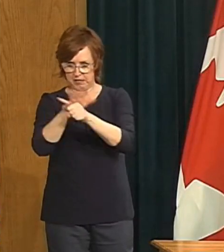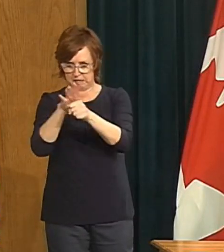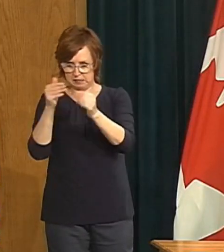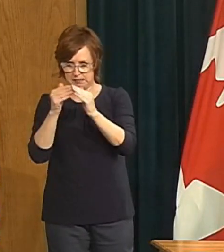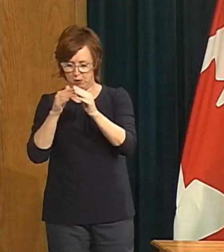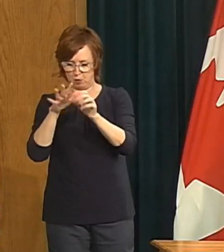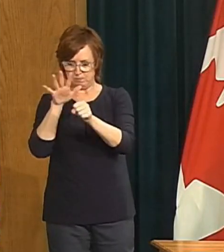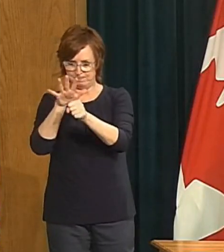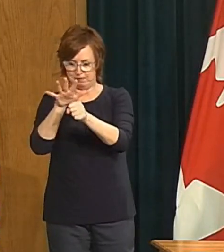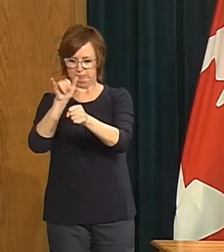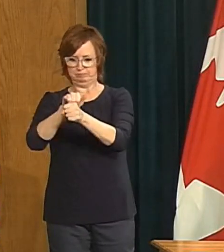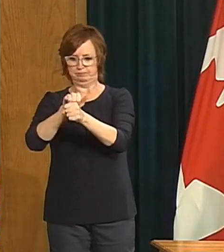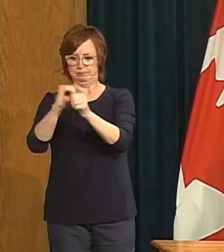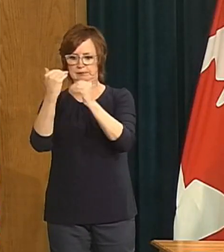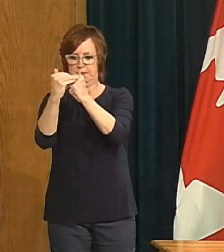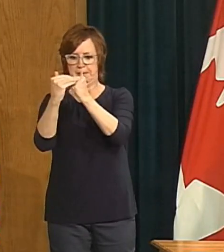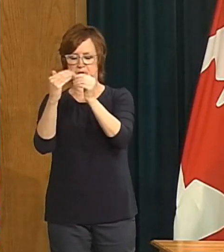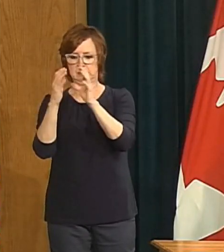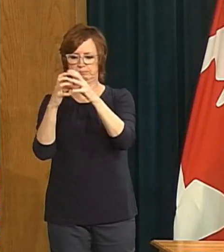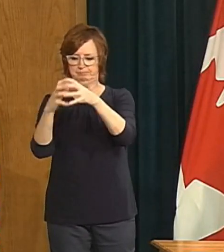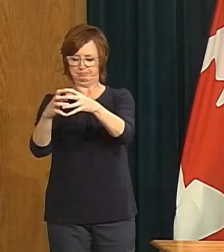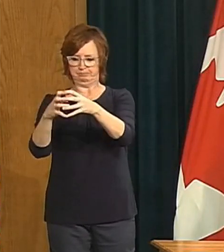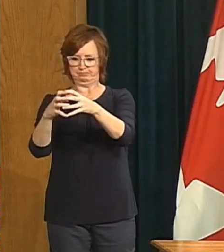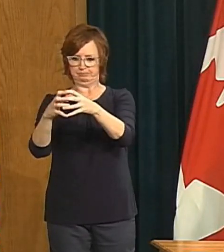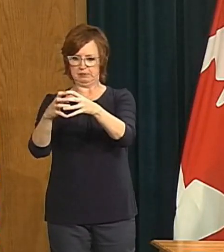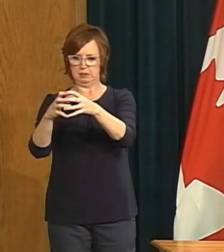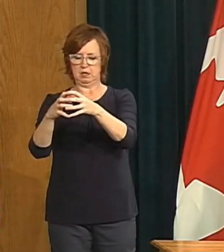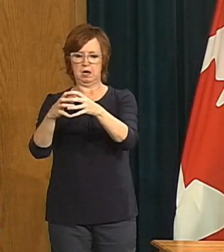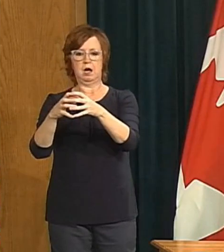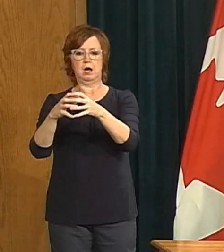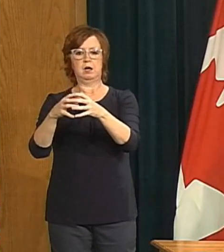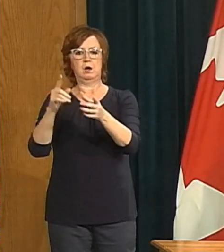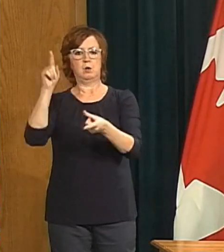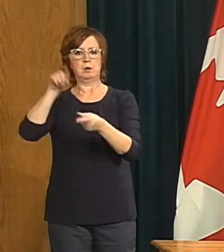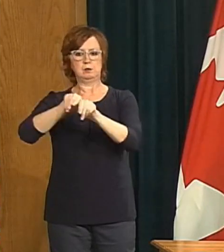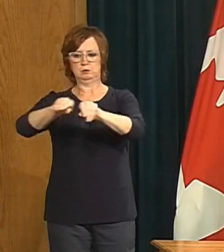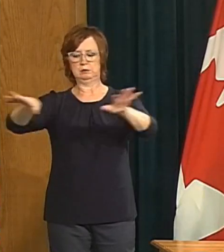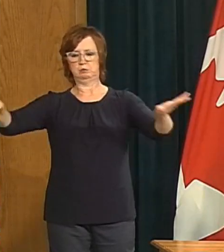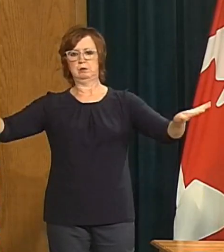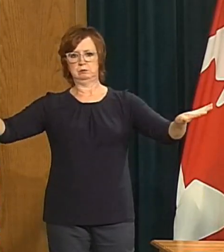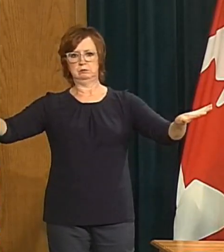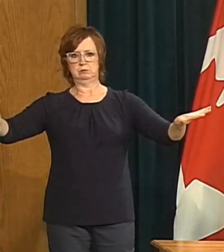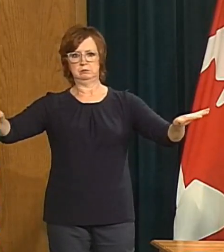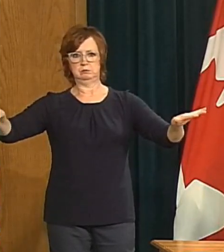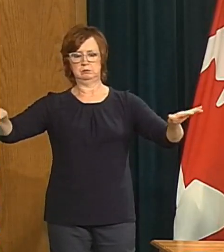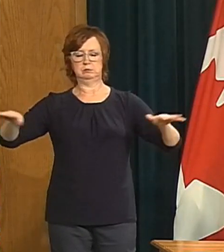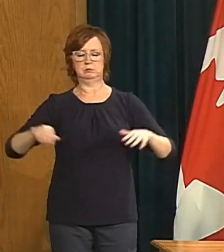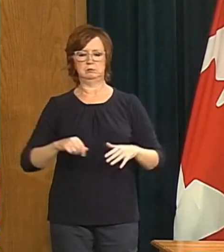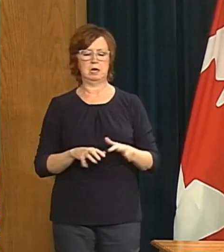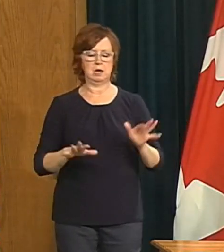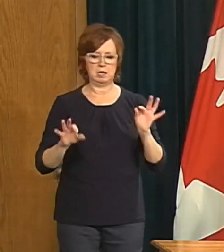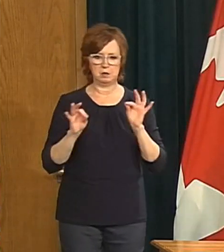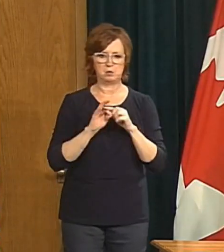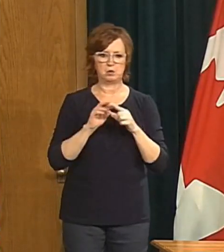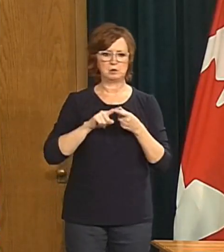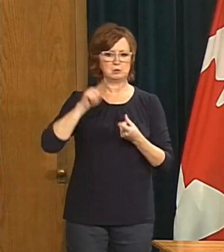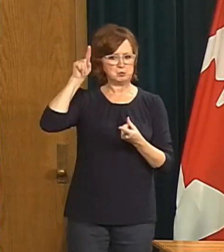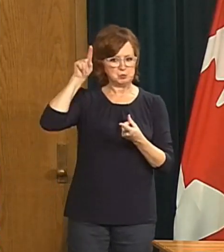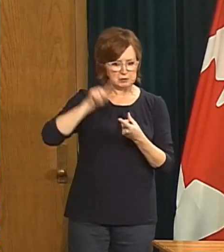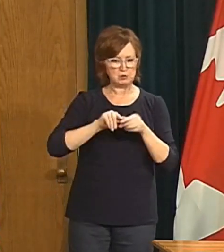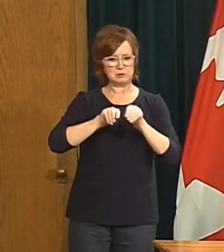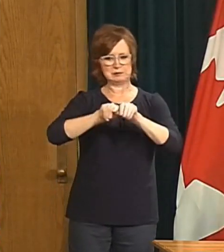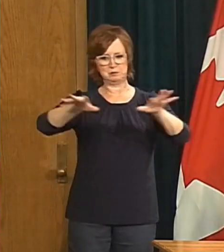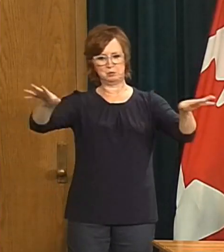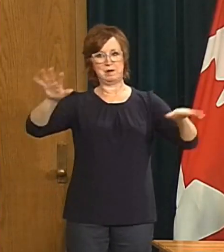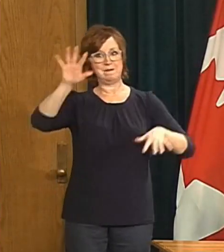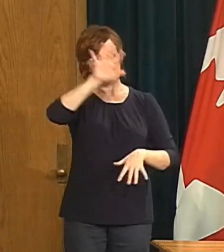it is. And this is how we would be able to actually manage the infection rate, if you will, of COVID-19